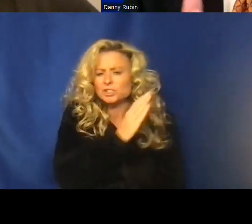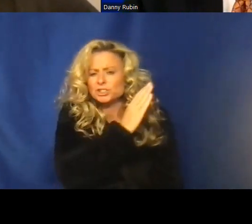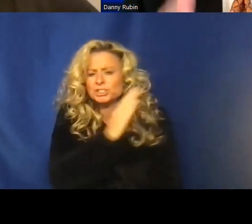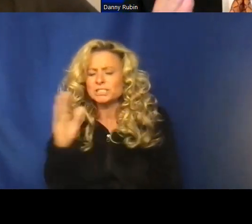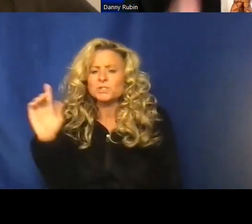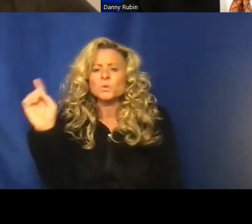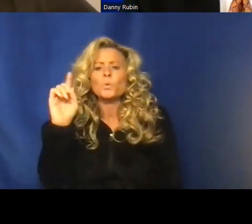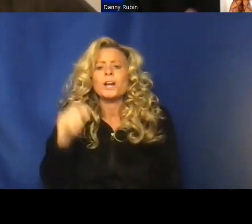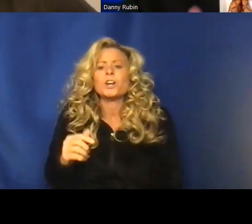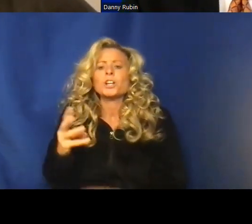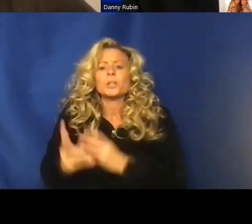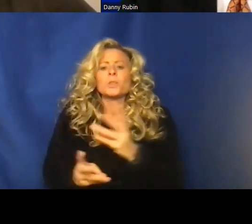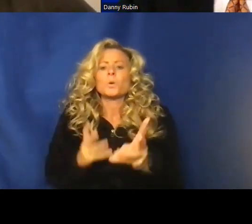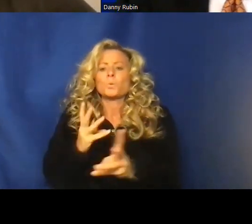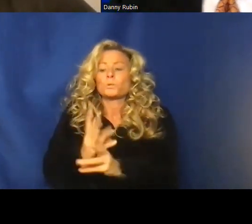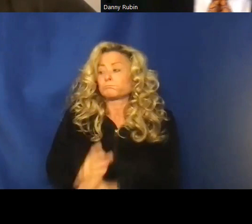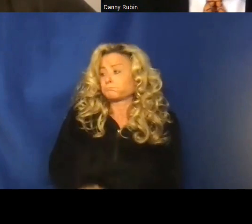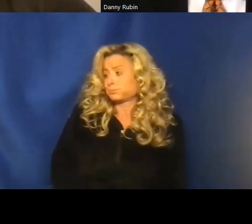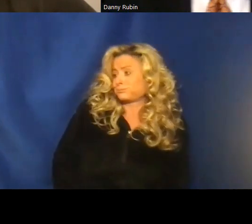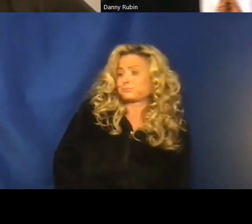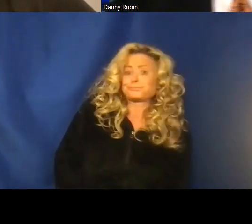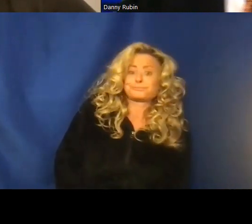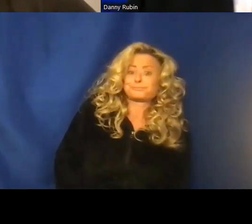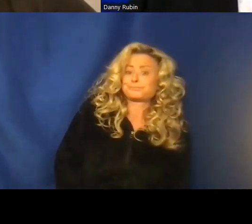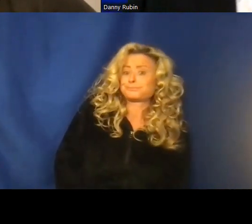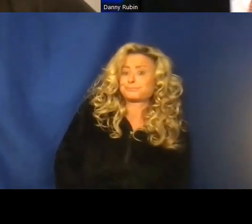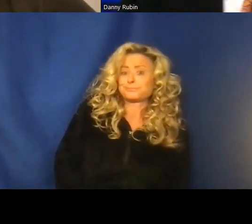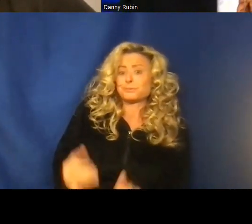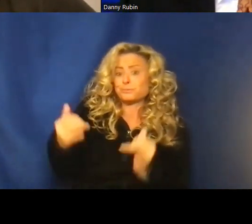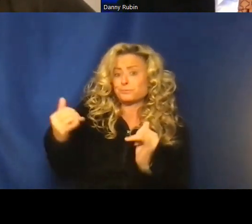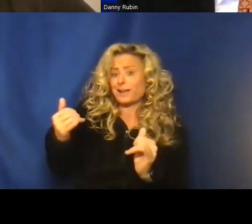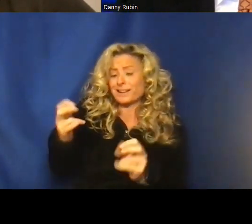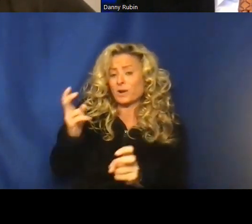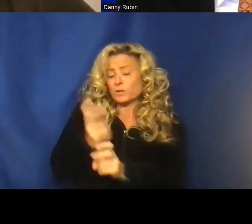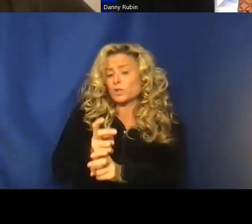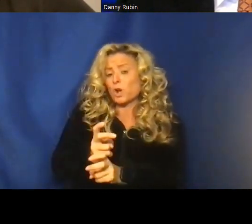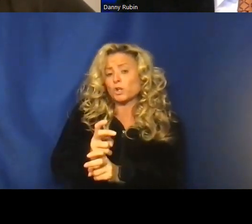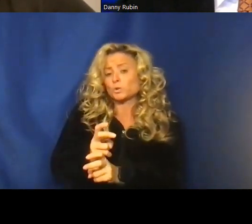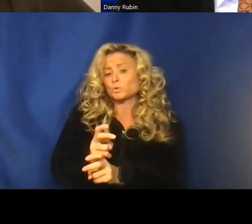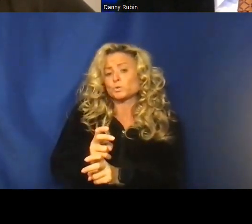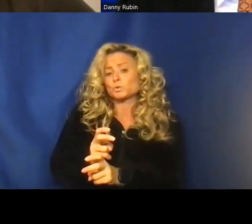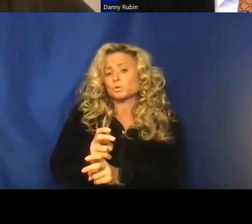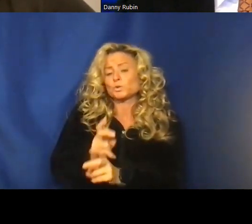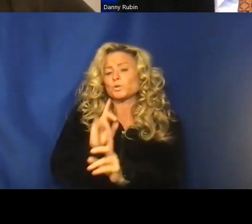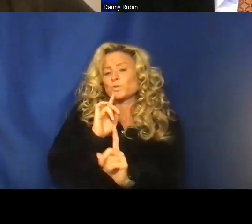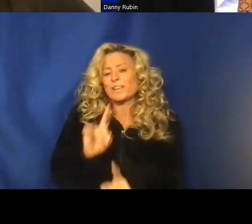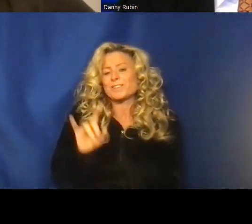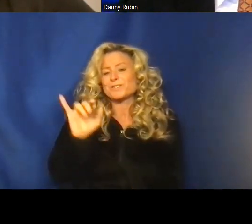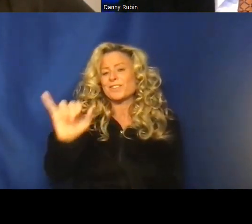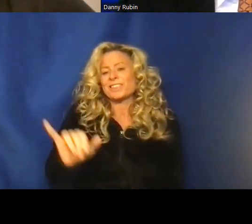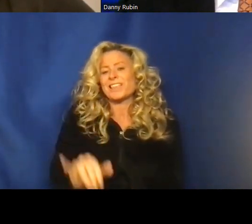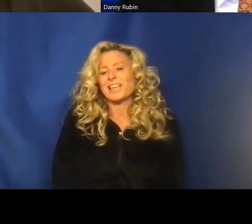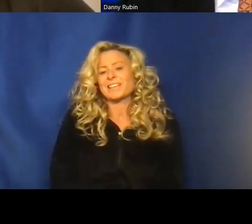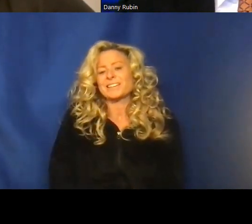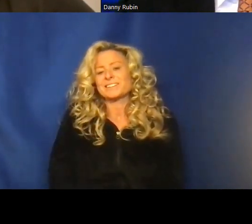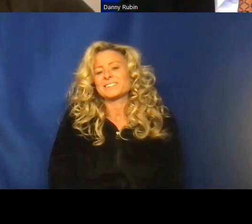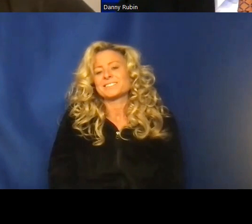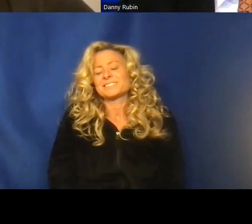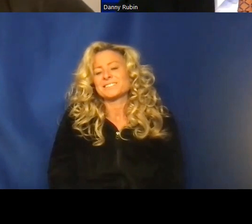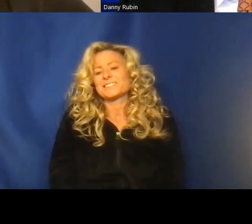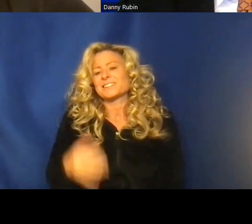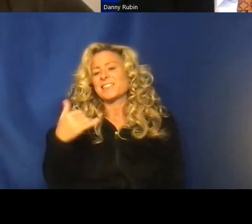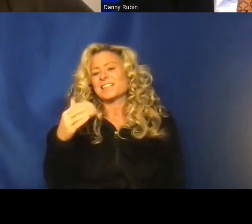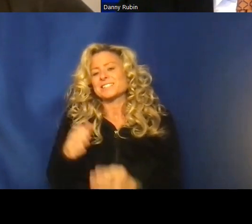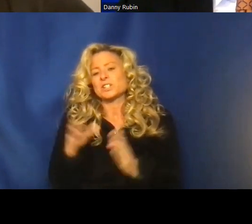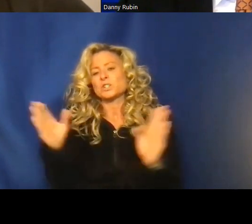world? Who is I doing this honestly, right now? I think right now it's hard to answer that. That's still an open